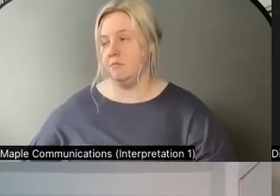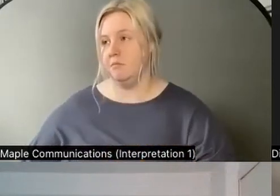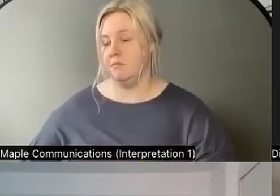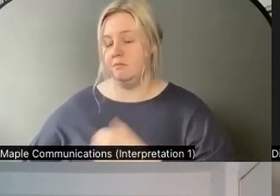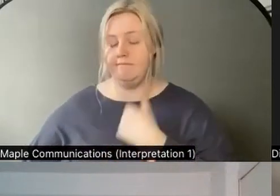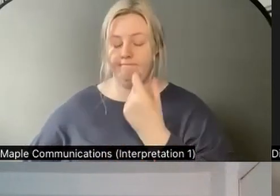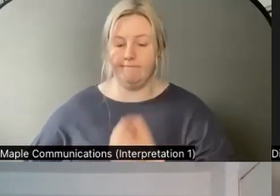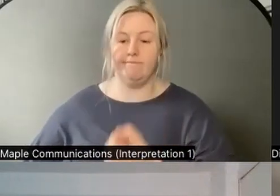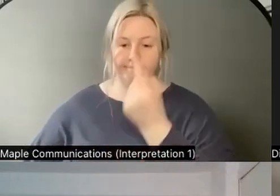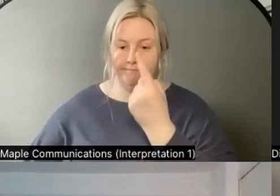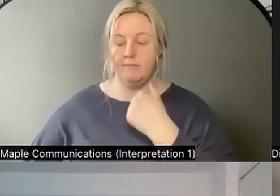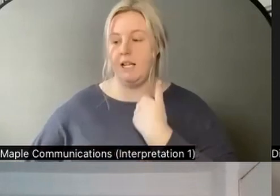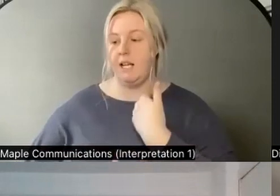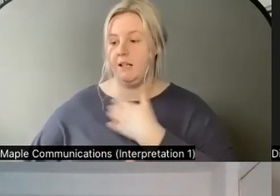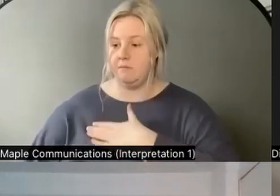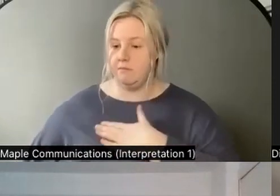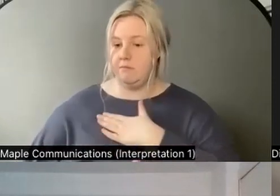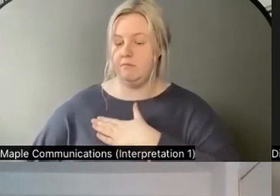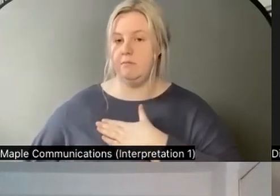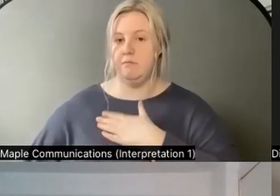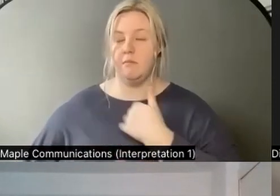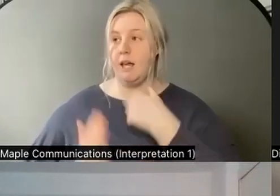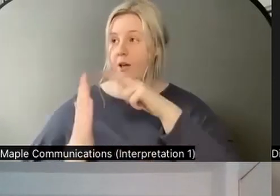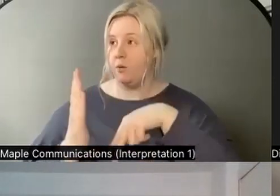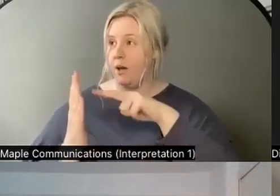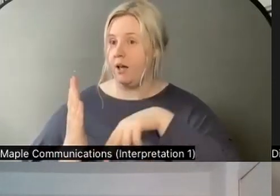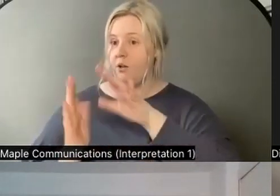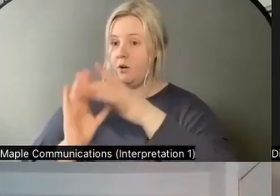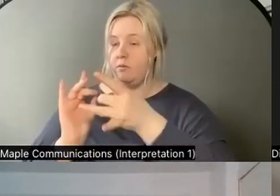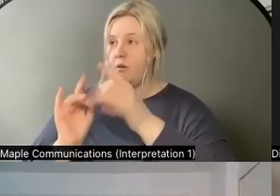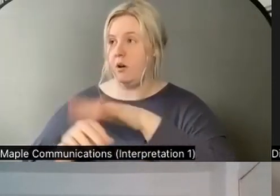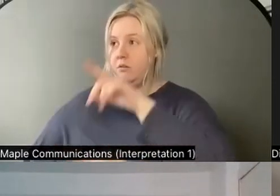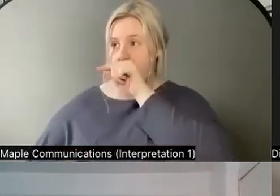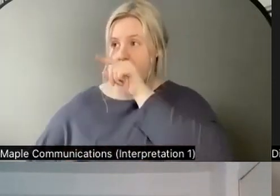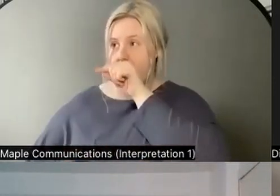really appreciate, I read your words on it on Twitter, and